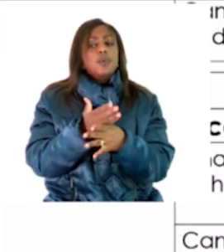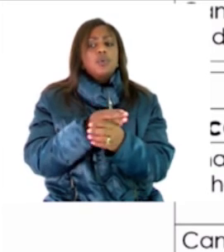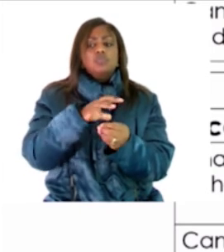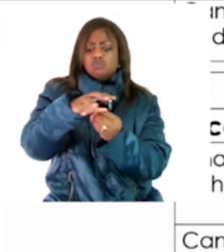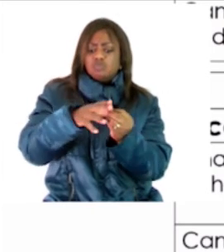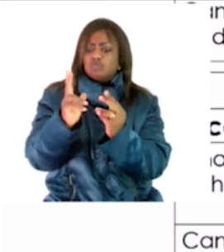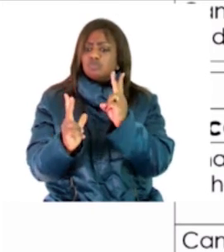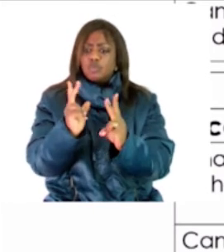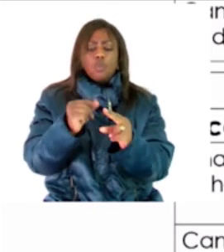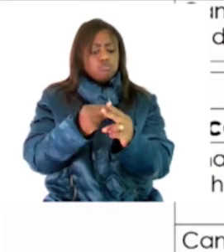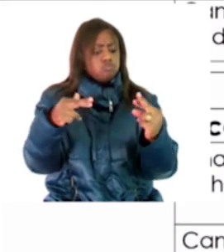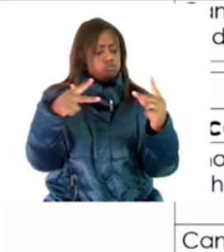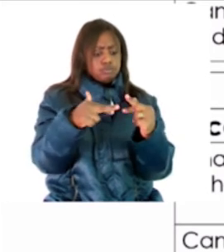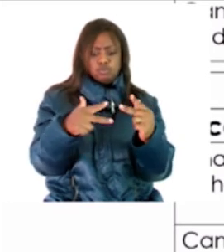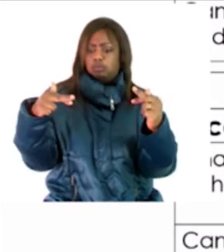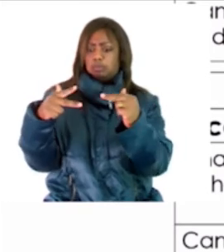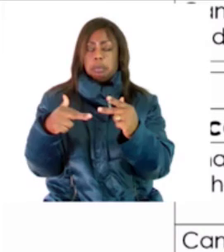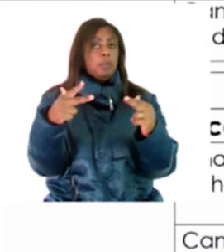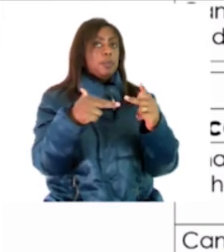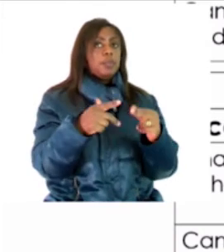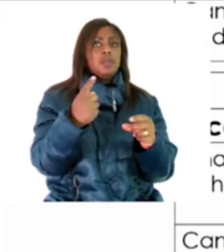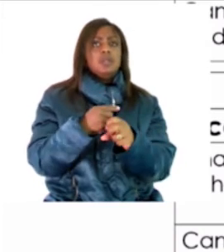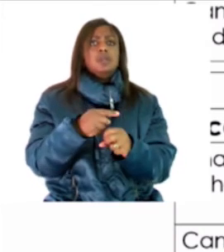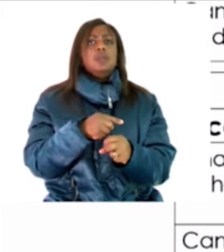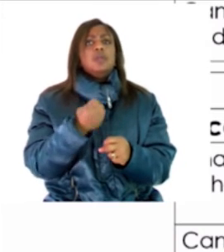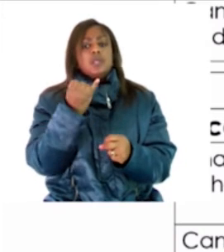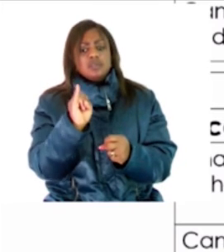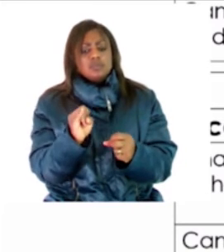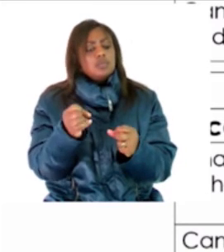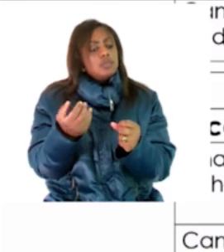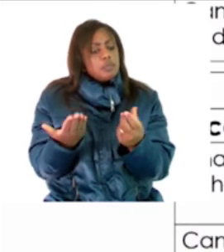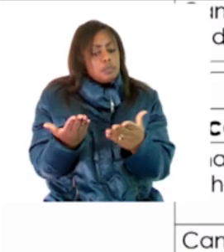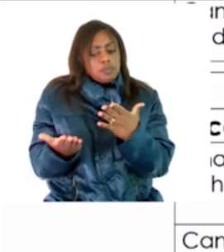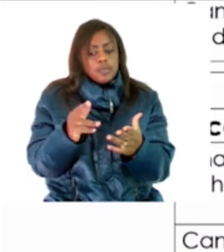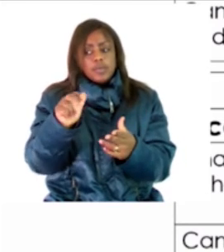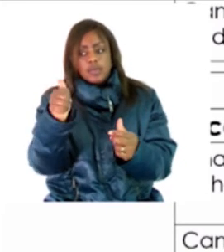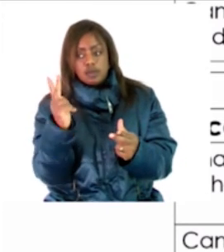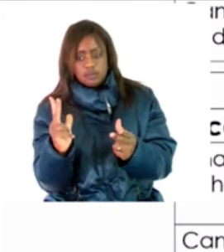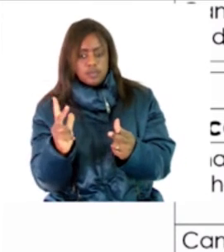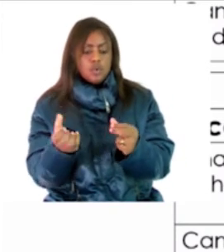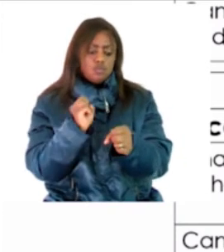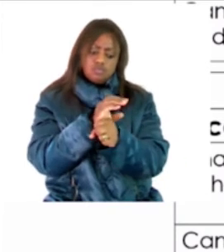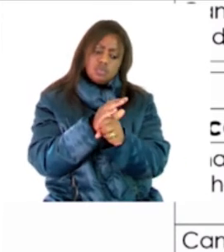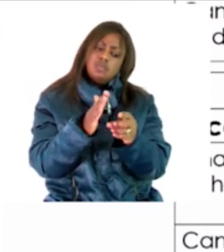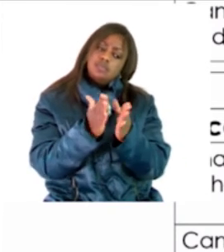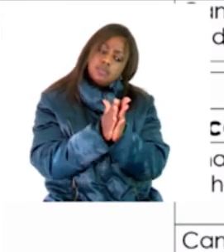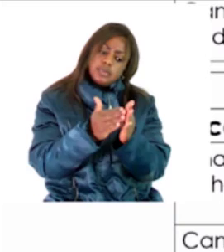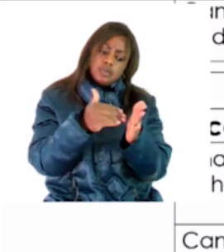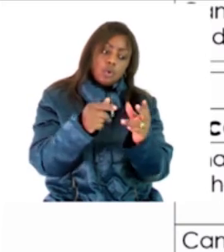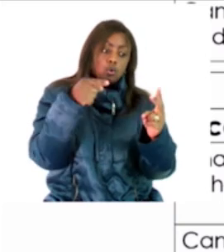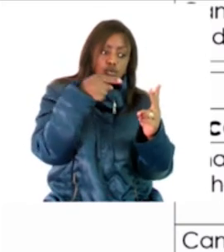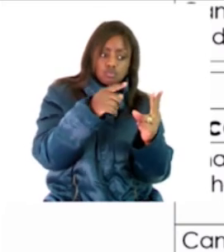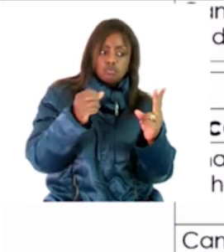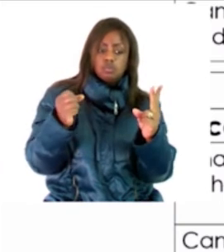hide the smell. So when you smoke, you come home and try to eat sweets. Okay, that's what normally happens. When your father smokes or your mother